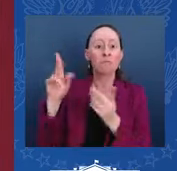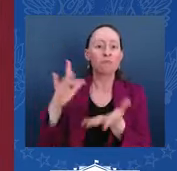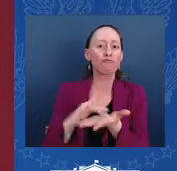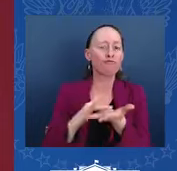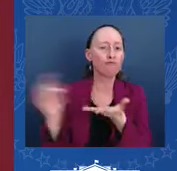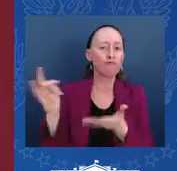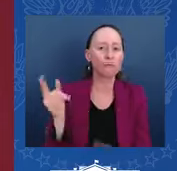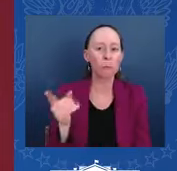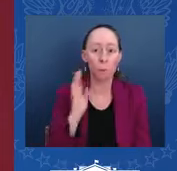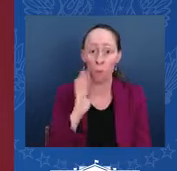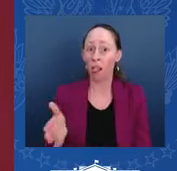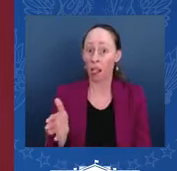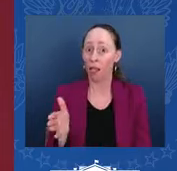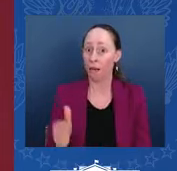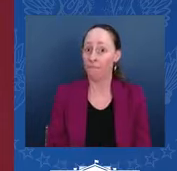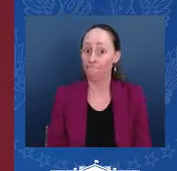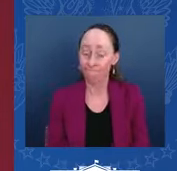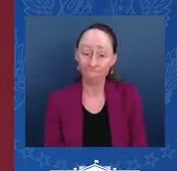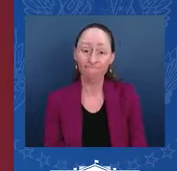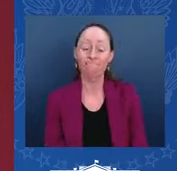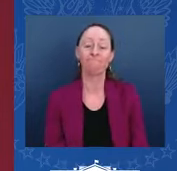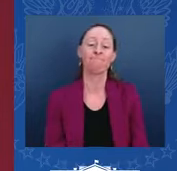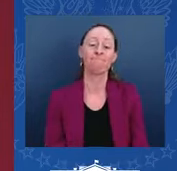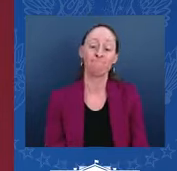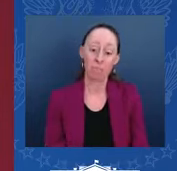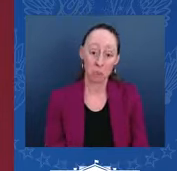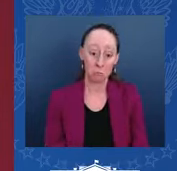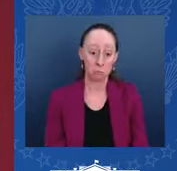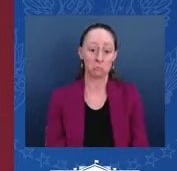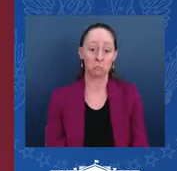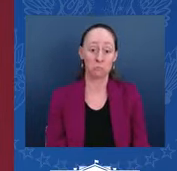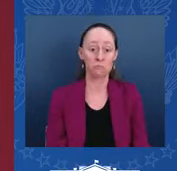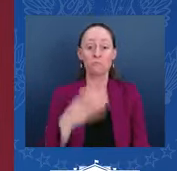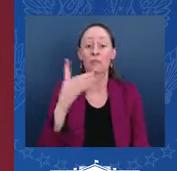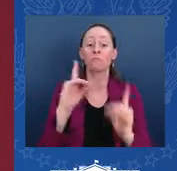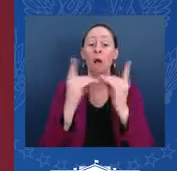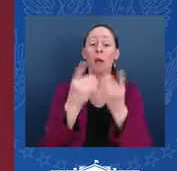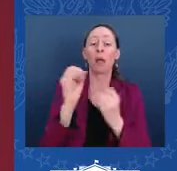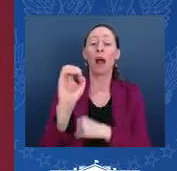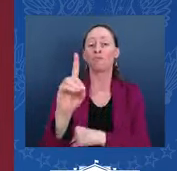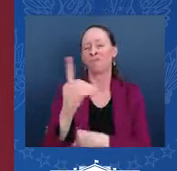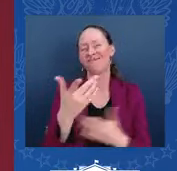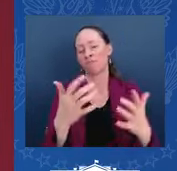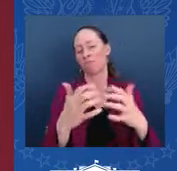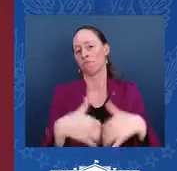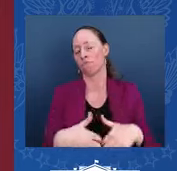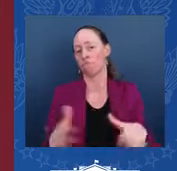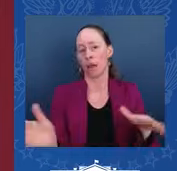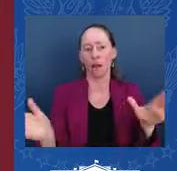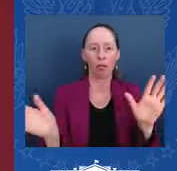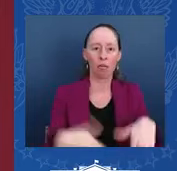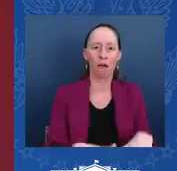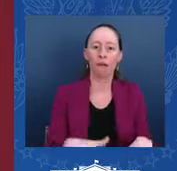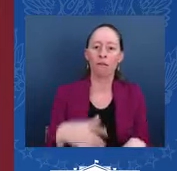He won't just get rid of the Department of Education, which he wants to do, and the Affordable Care Act. He'll gut Social Security and Medicare, which he says he wants